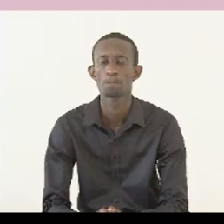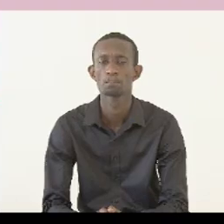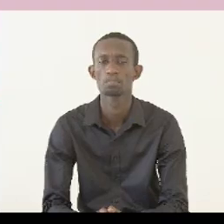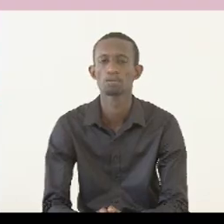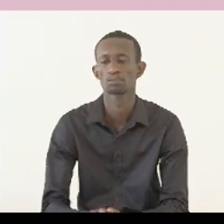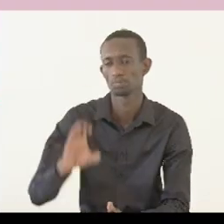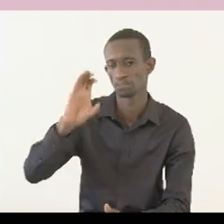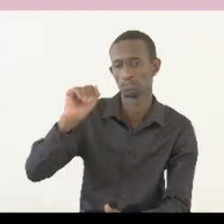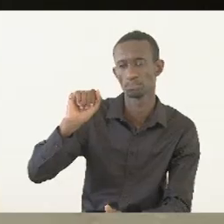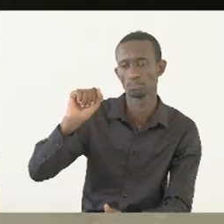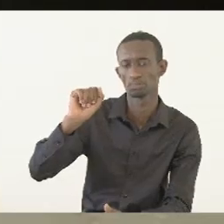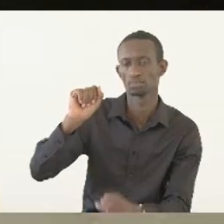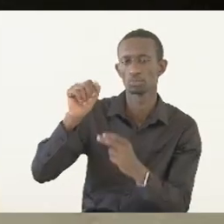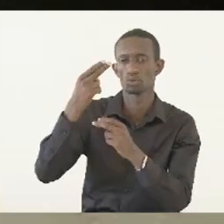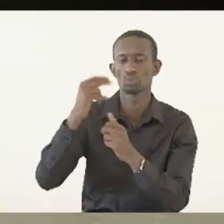calcium.